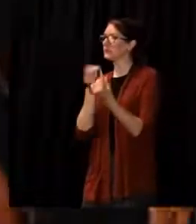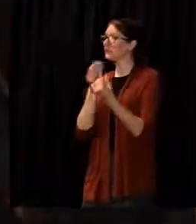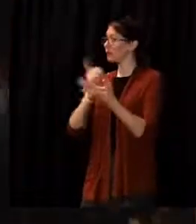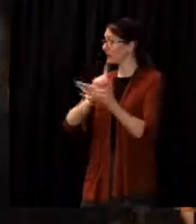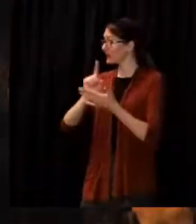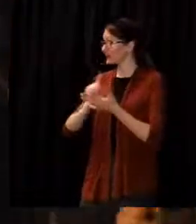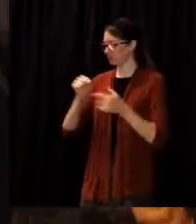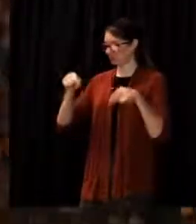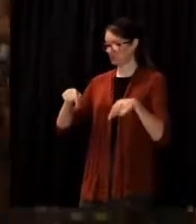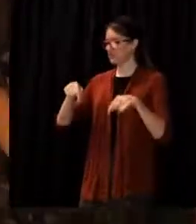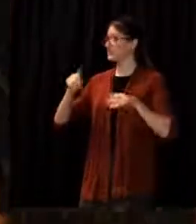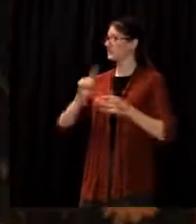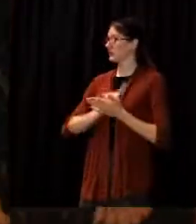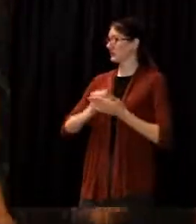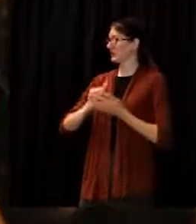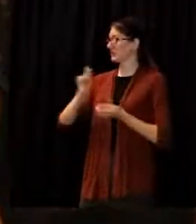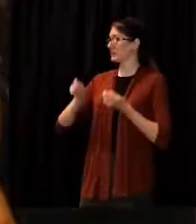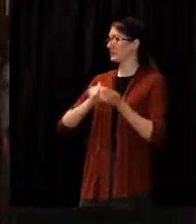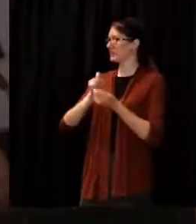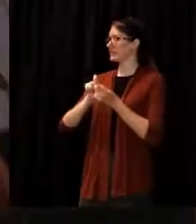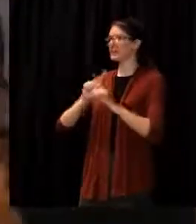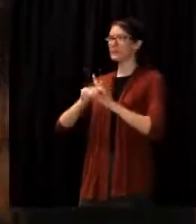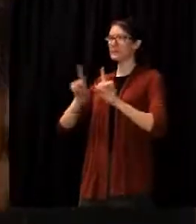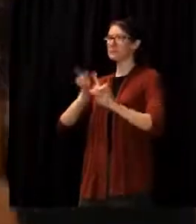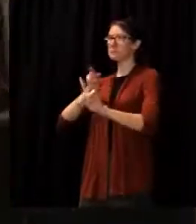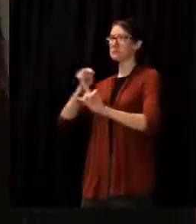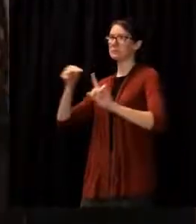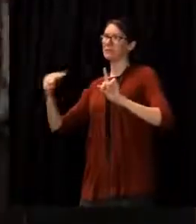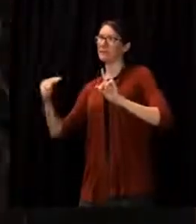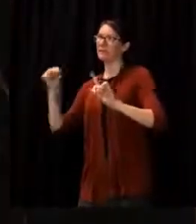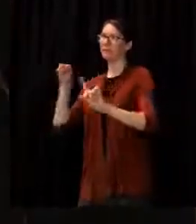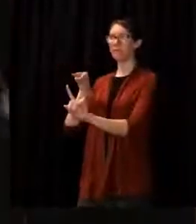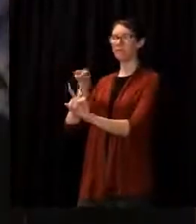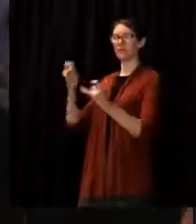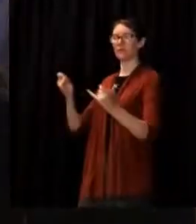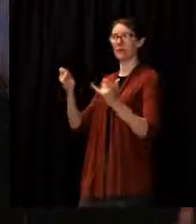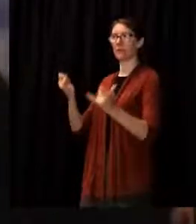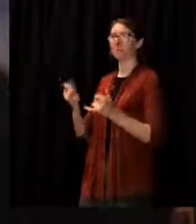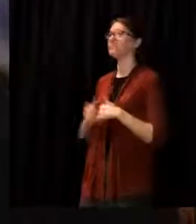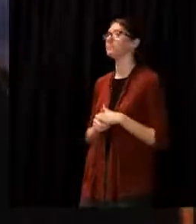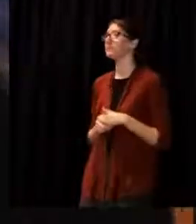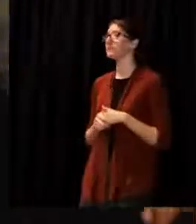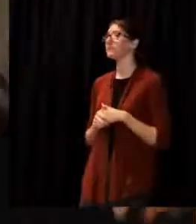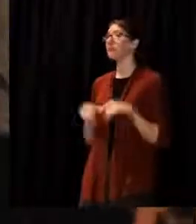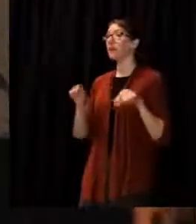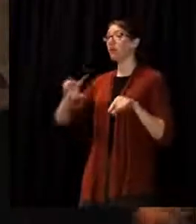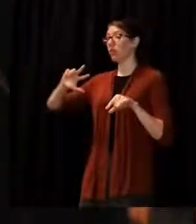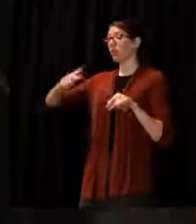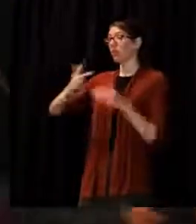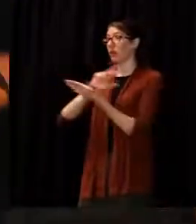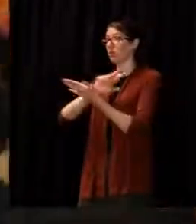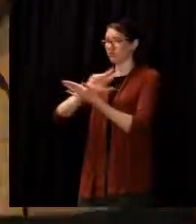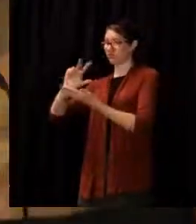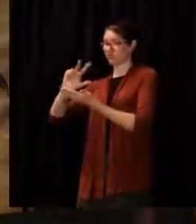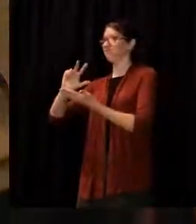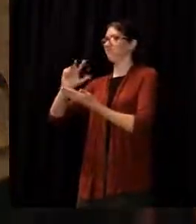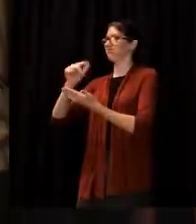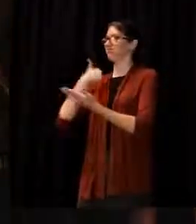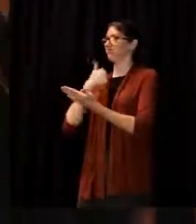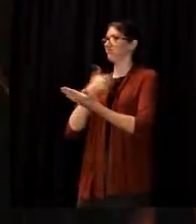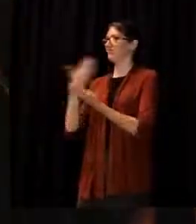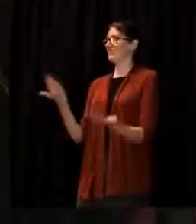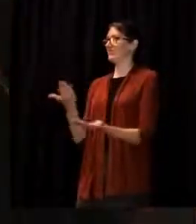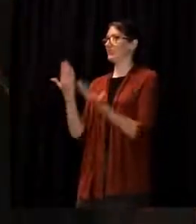this Sunday in particular, a little bit of a different approach and different way of doing things today. This is the third week that we have that